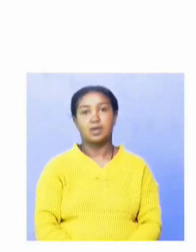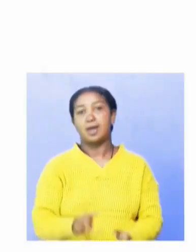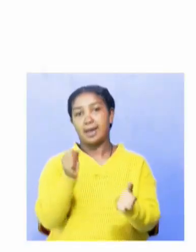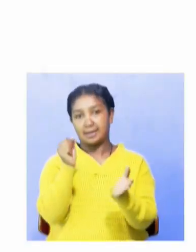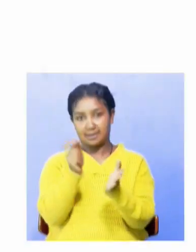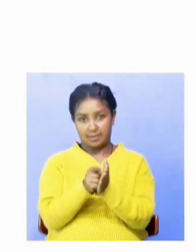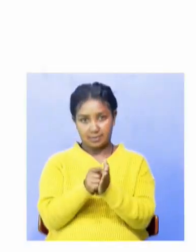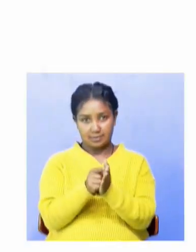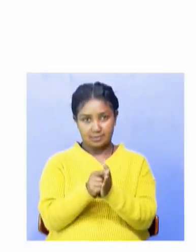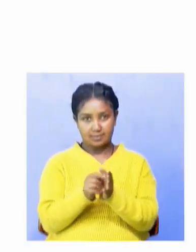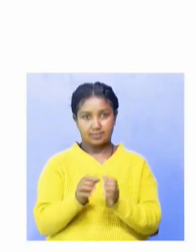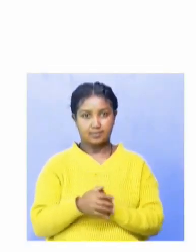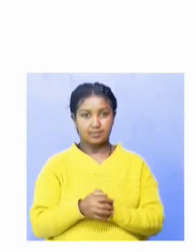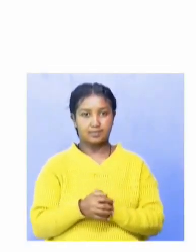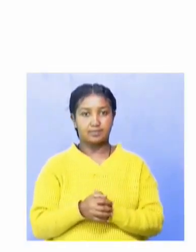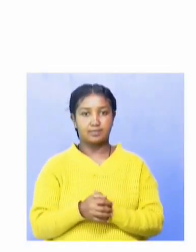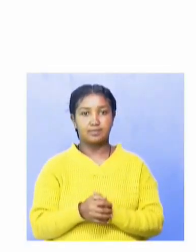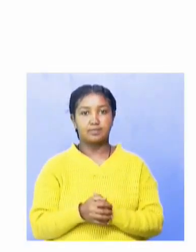Example.